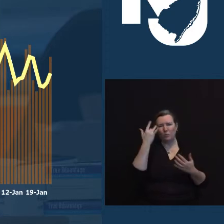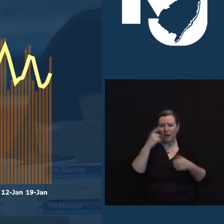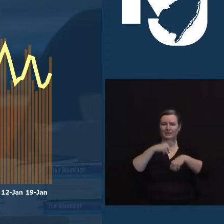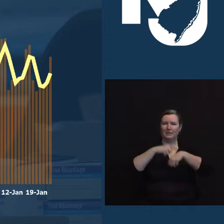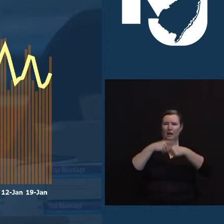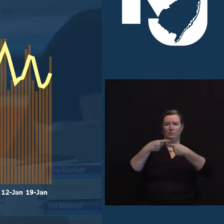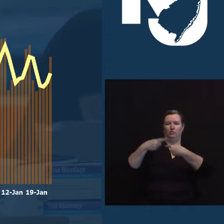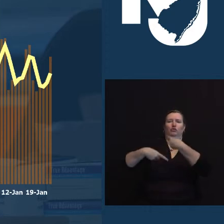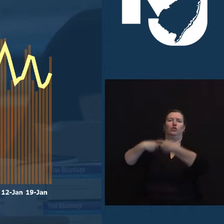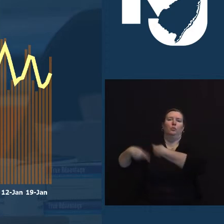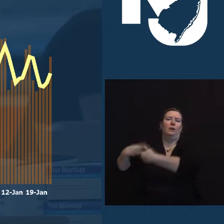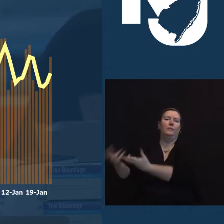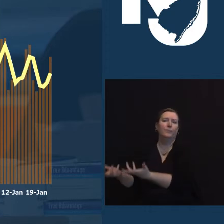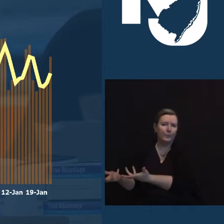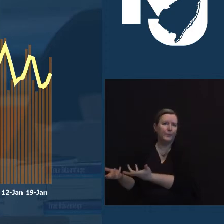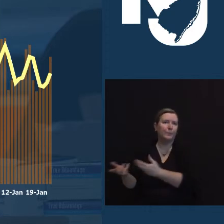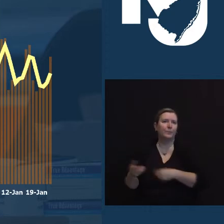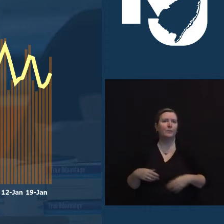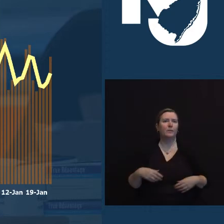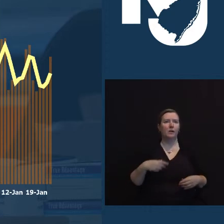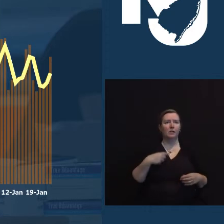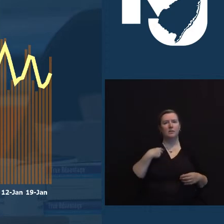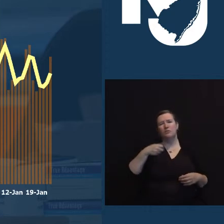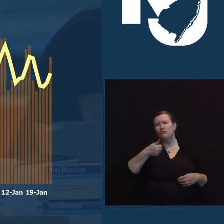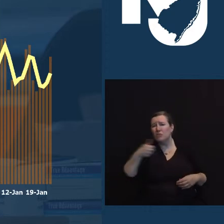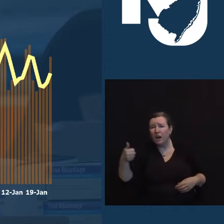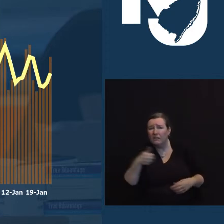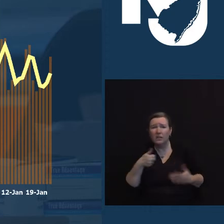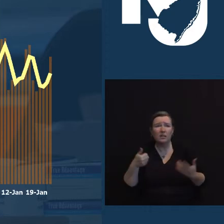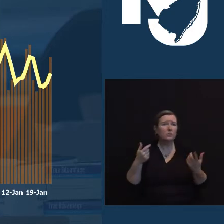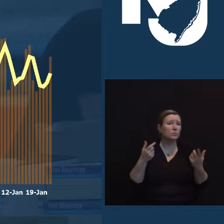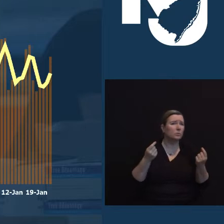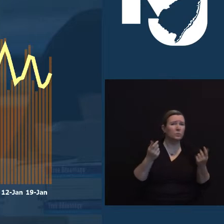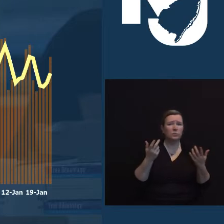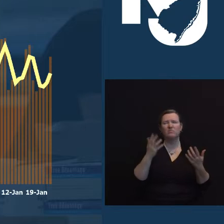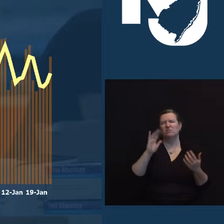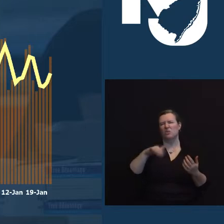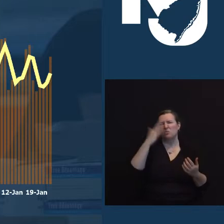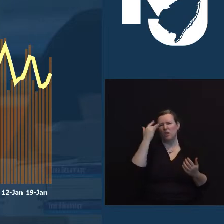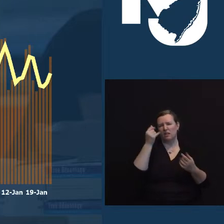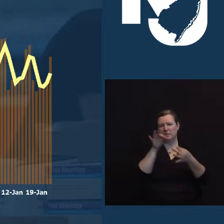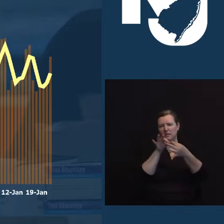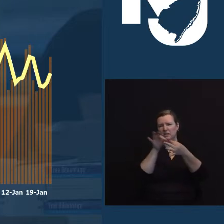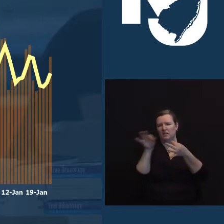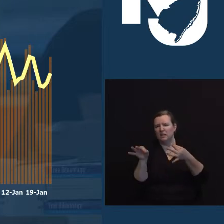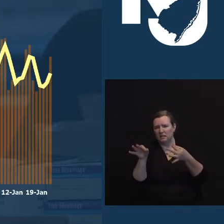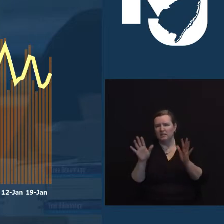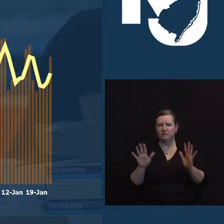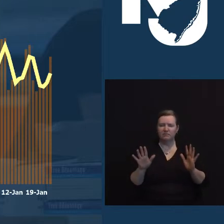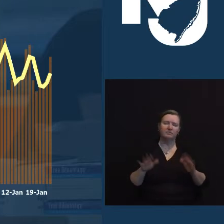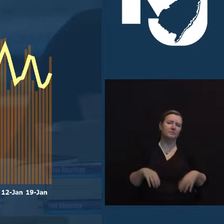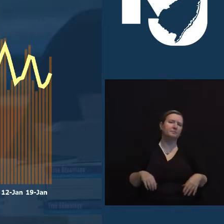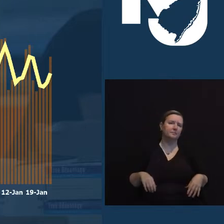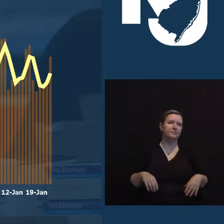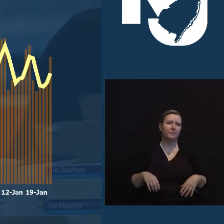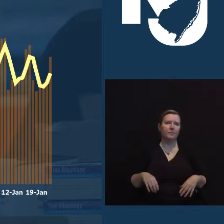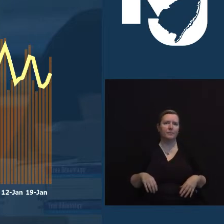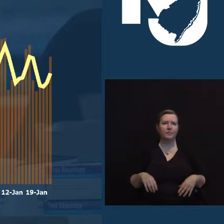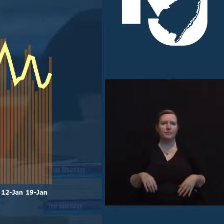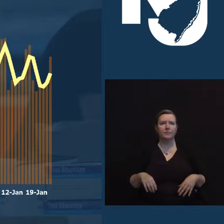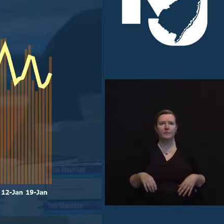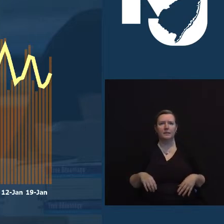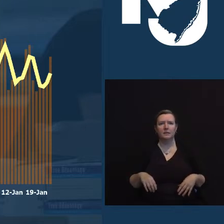to get tested, which I think may explain the bump up in the positivity rate from literally just yesterday, a couple of